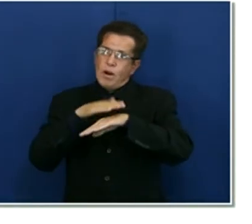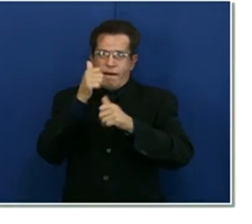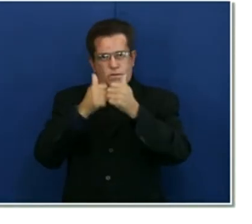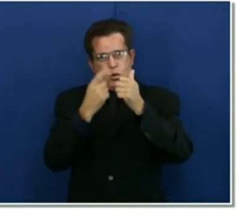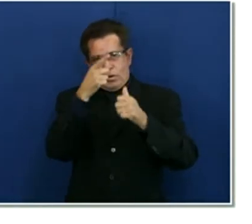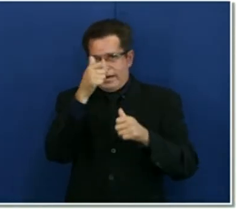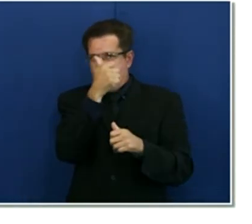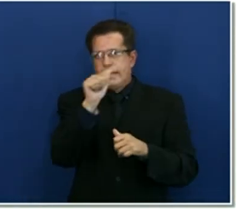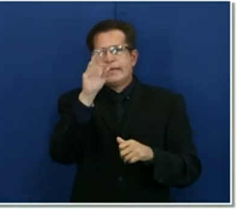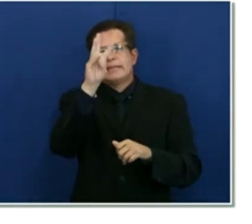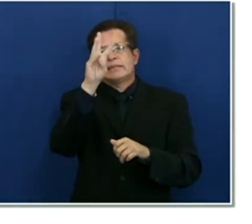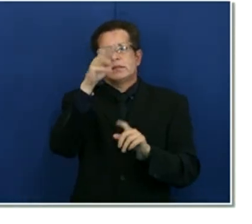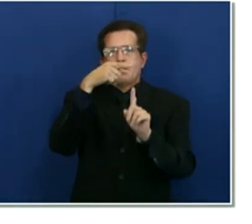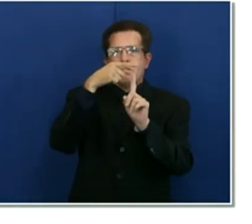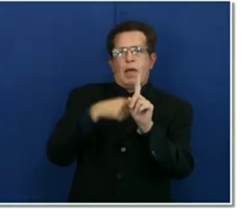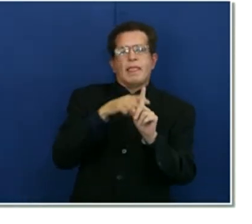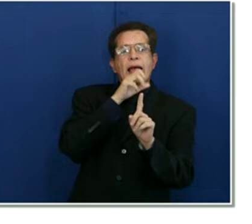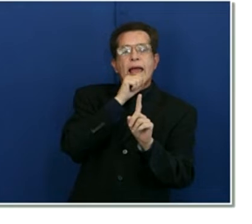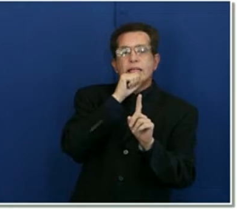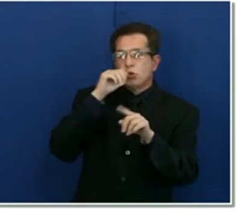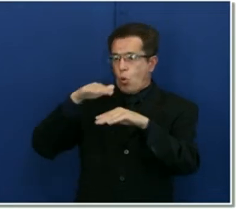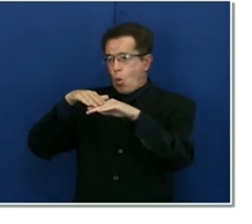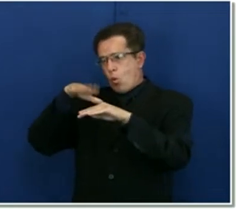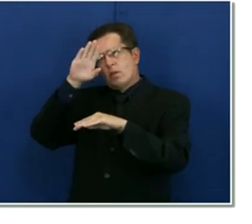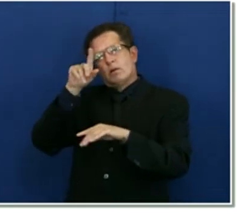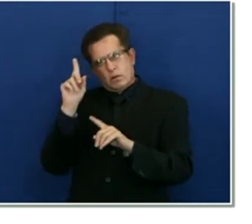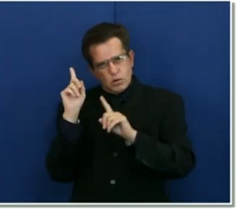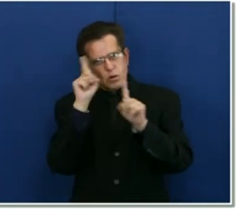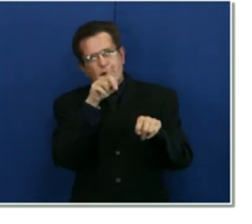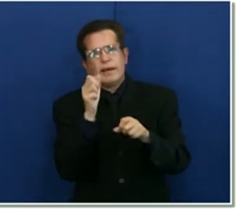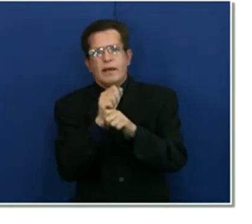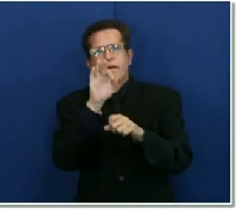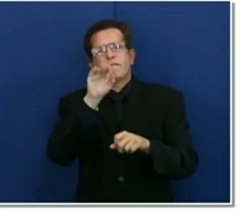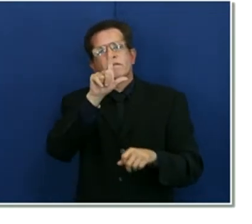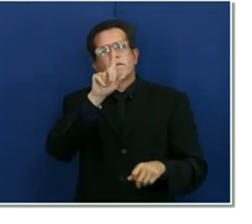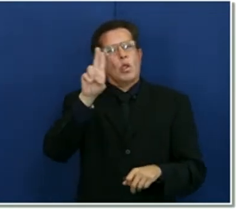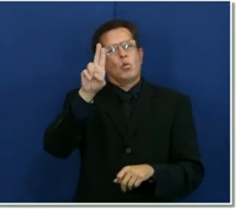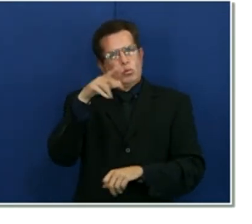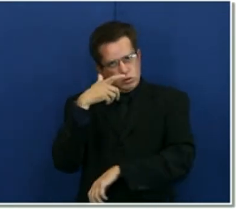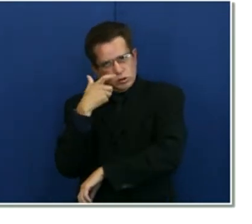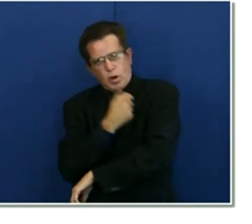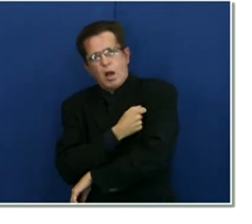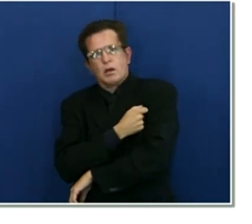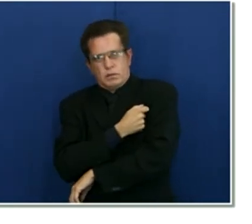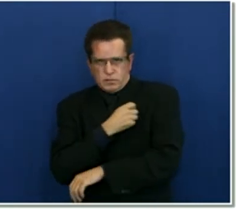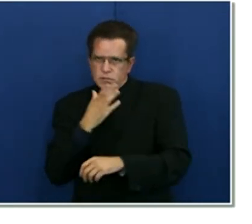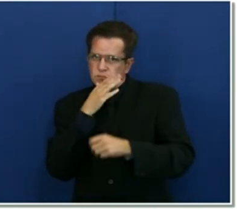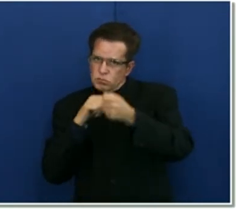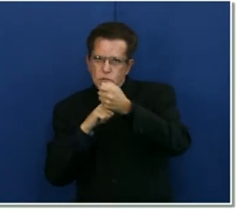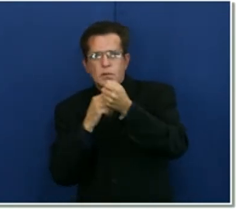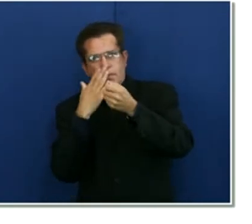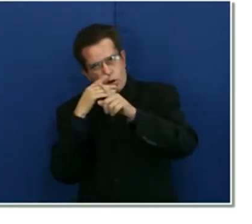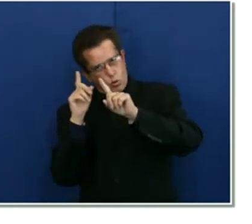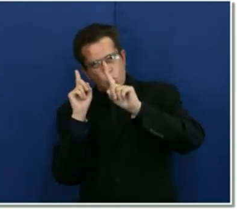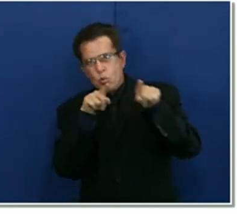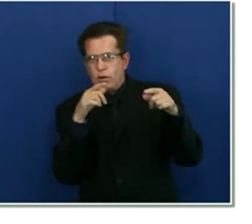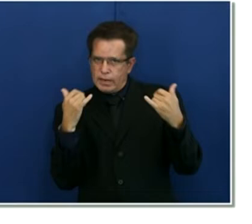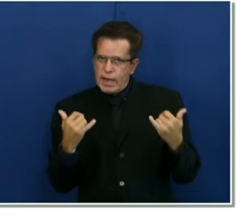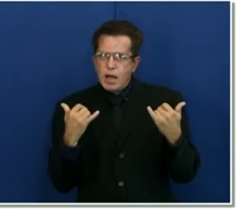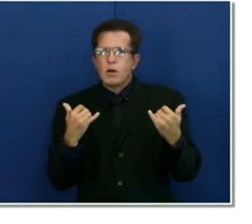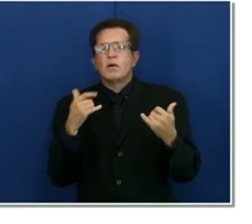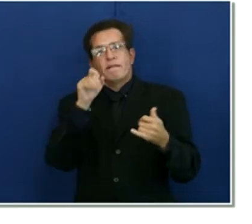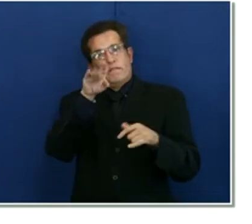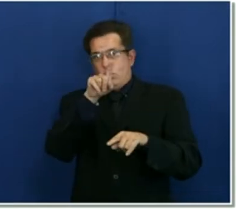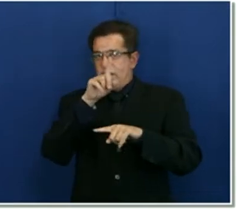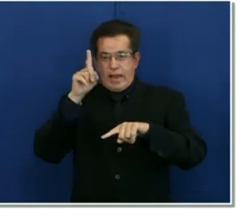age and older. And if you are not able to obtain a flu vaccination from your local health care provider,